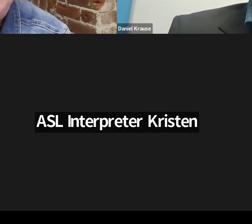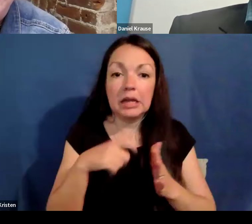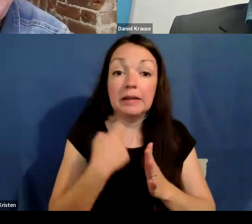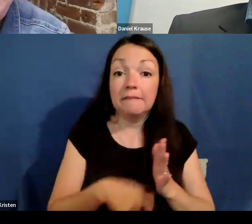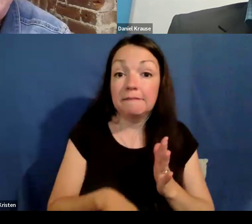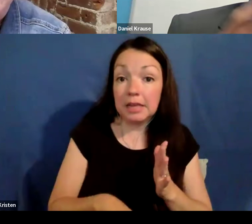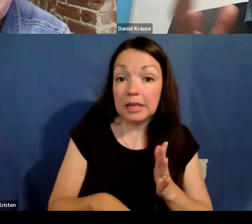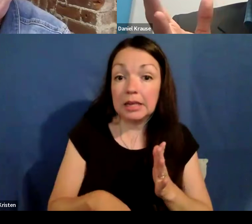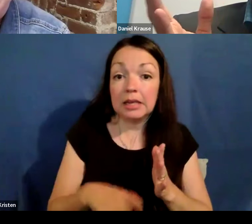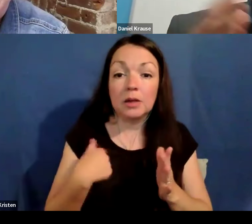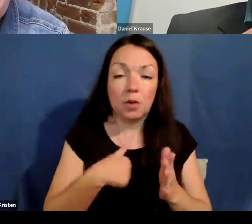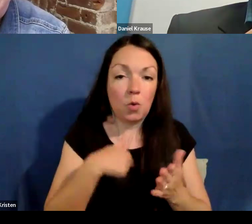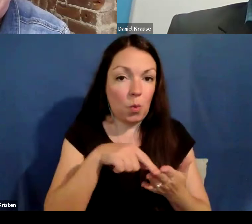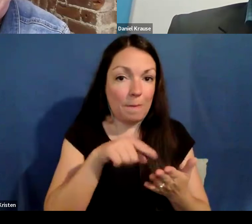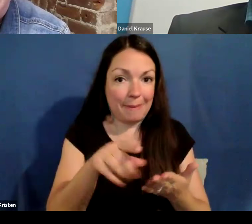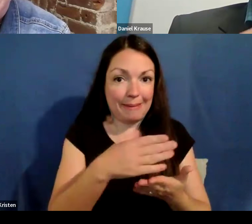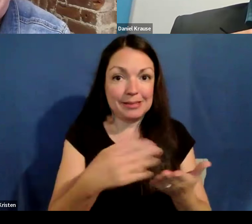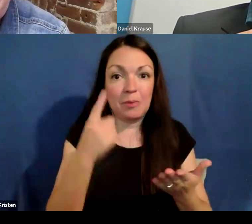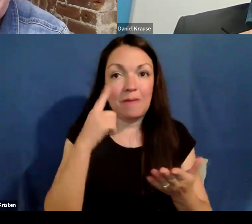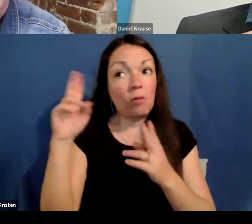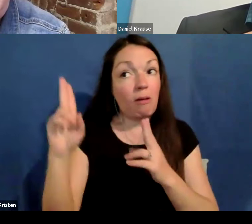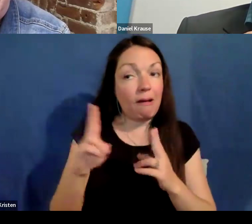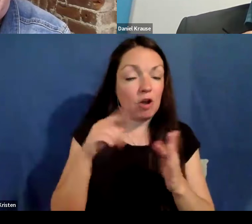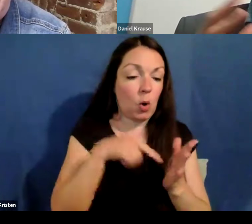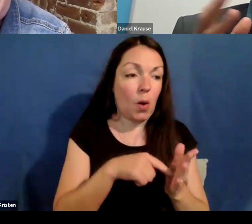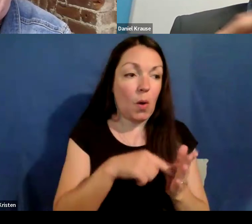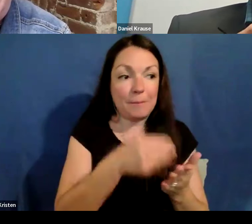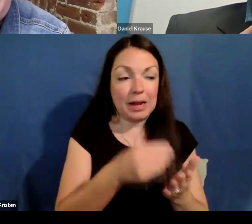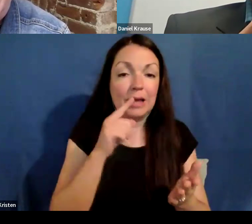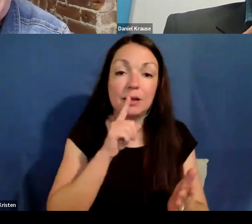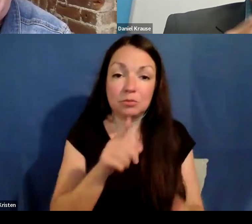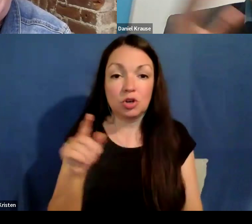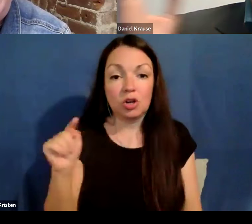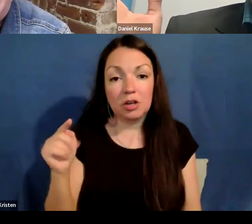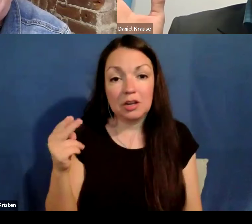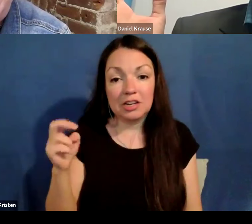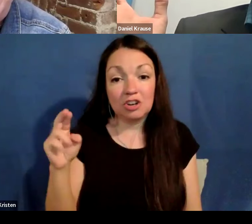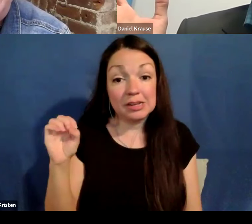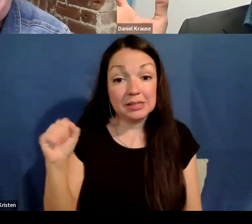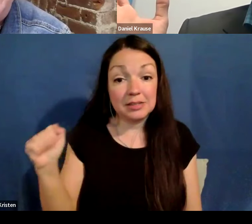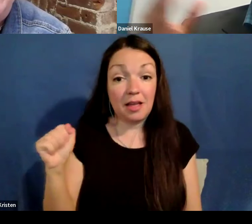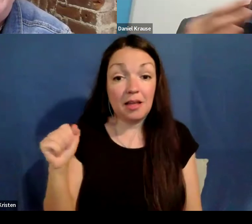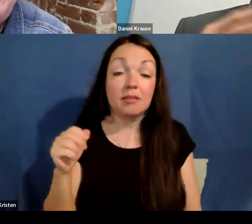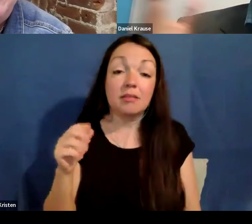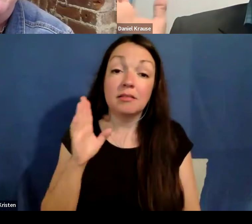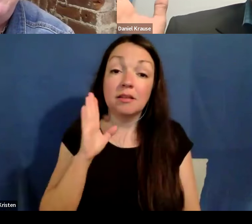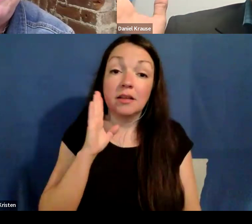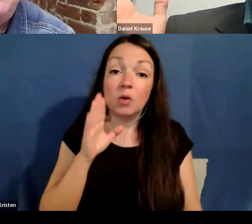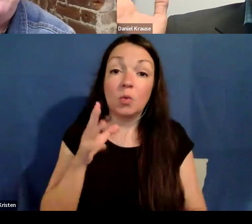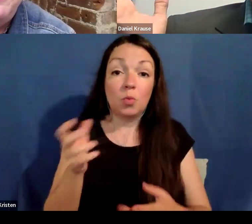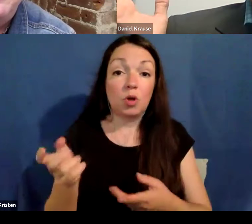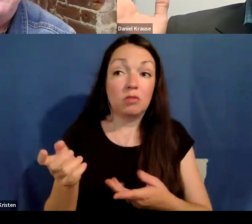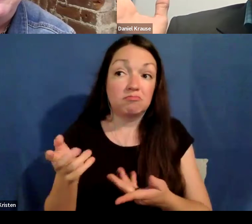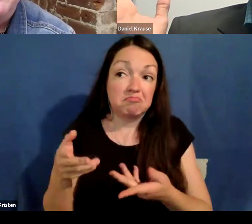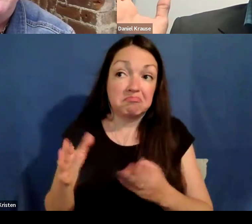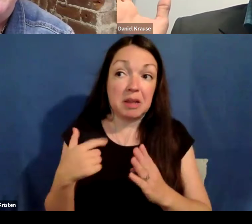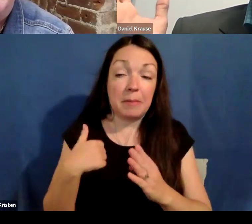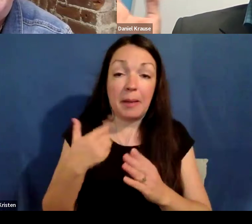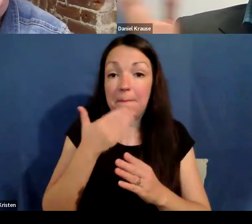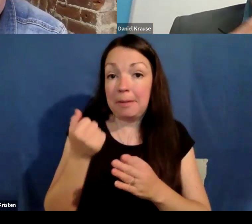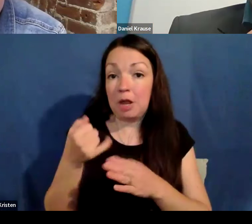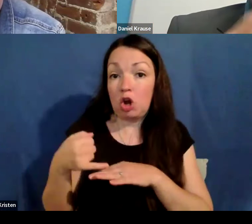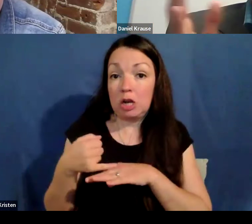money. I'm sure Teresa would give me a much better rate if I had a pile of money that I would like to owe her, and I was willing to pay her the interest